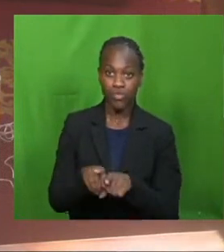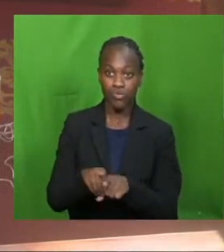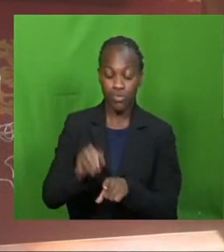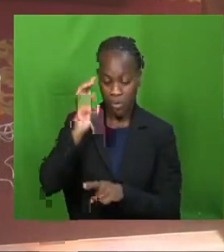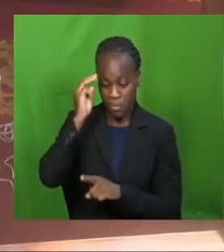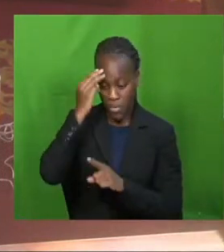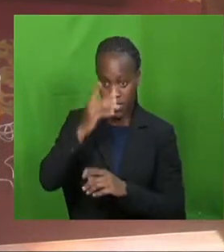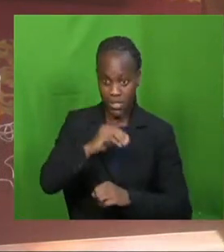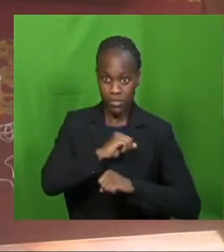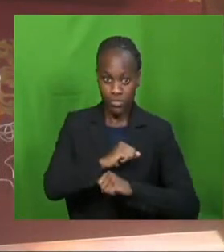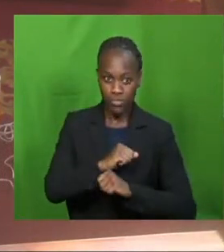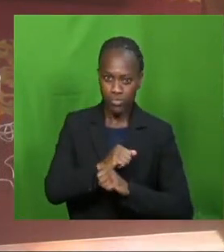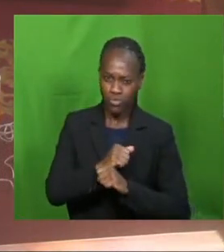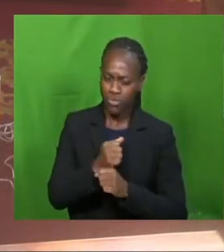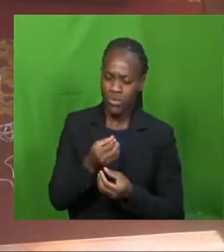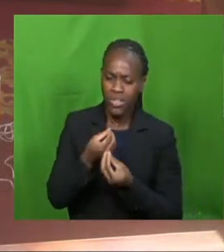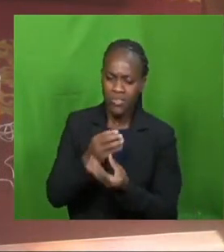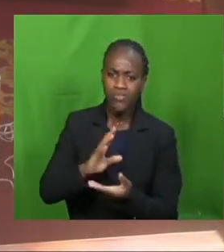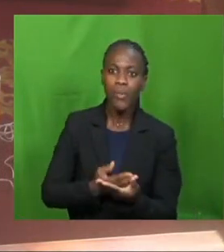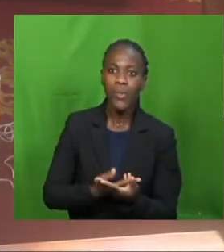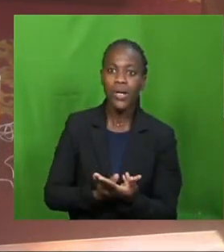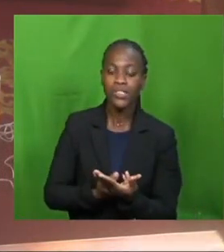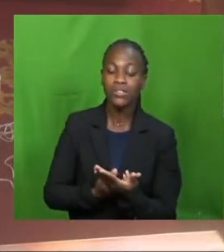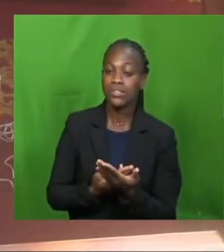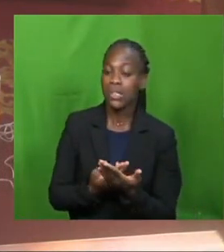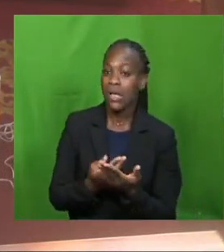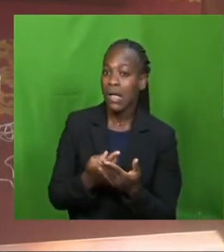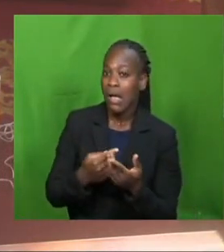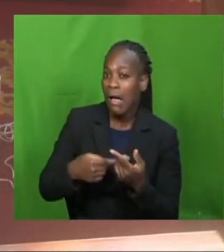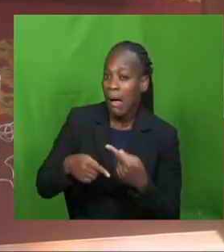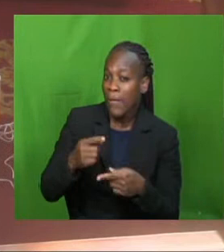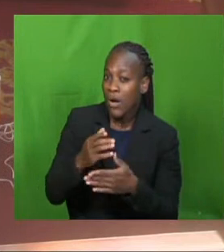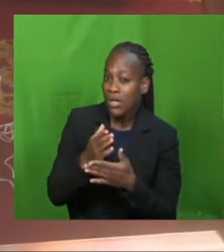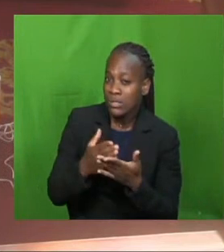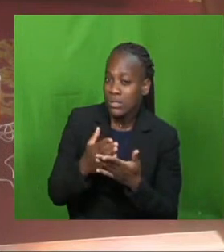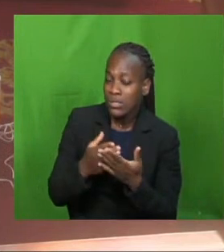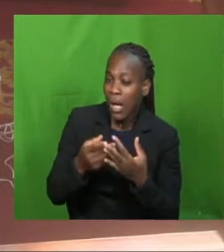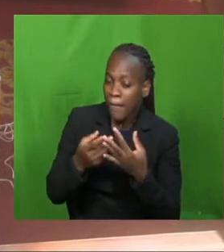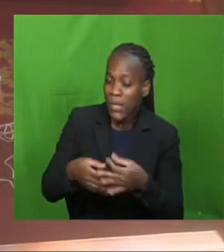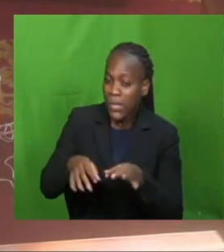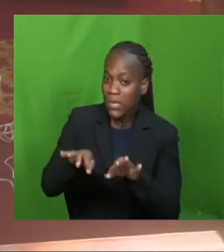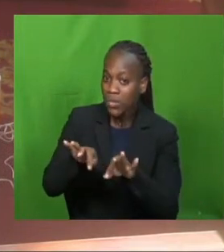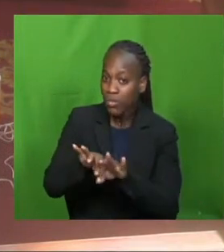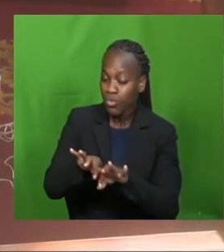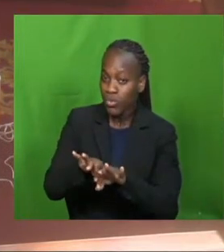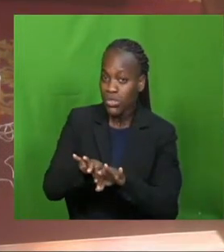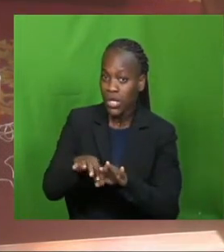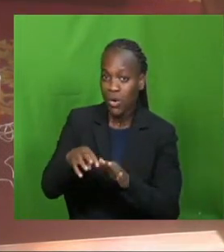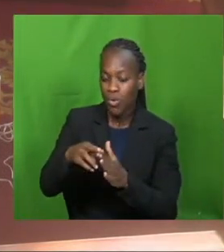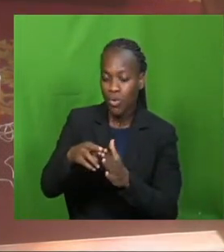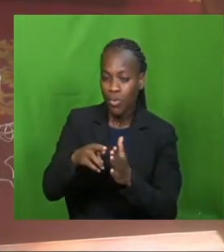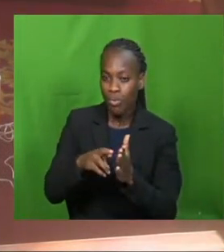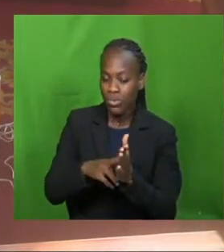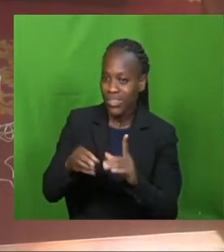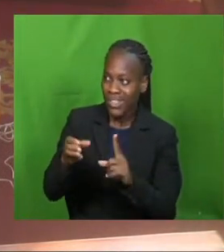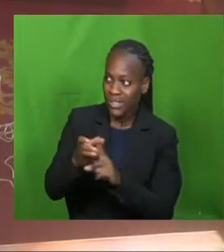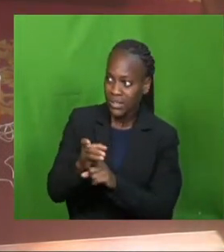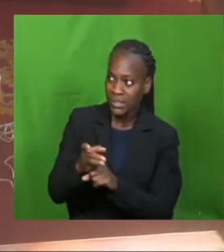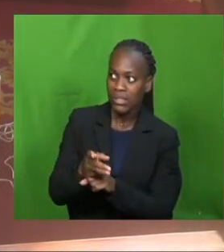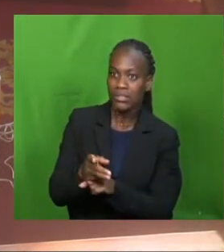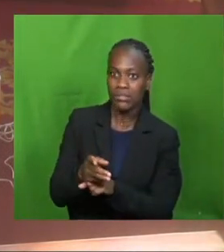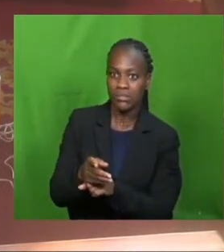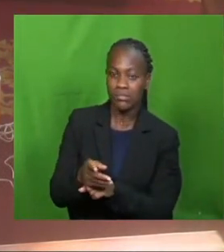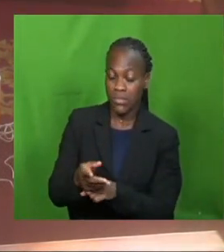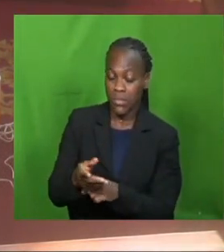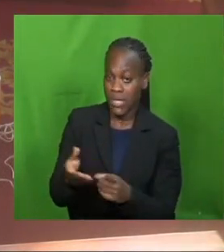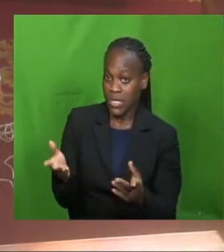us on the status of investigations of some of the key reported attacks in our jurisdiction, and we continue